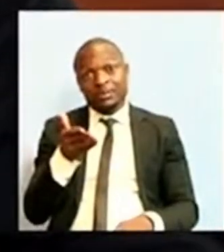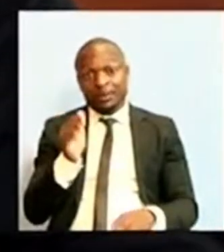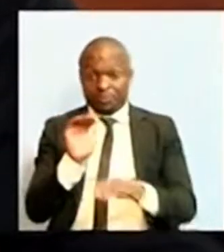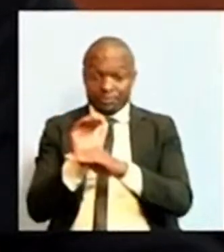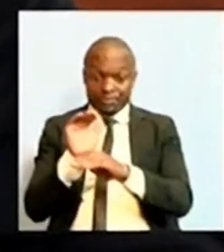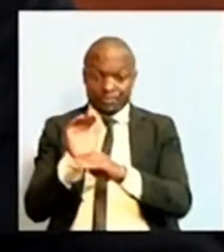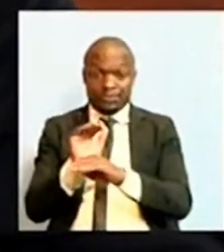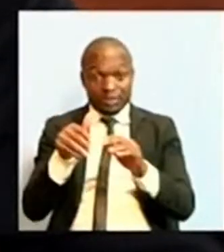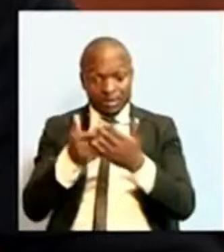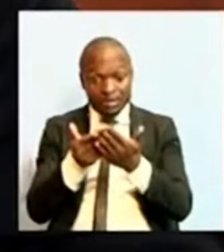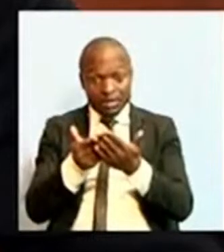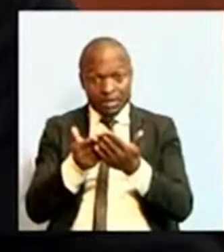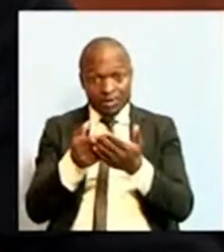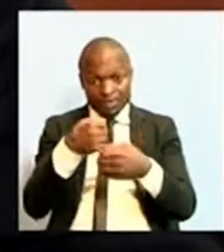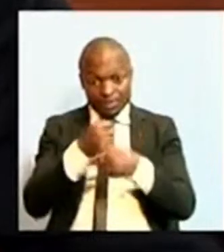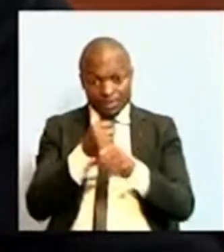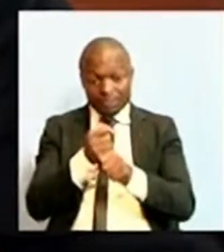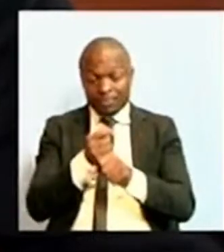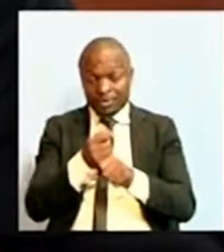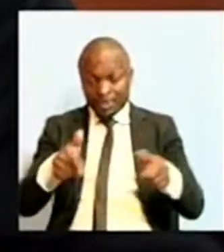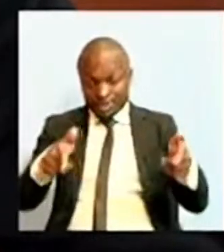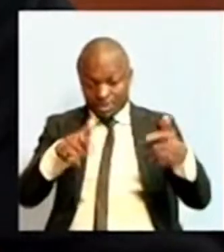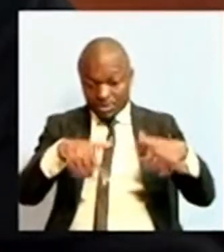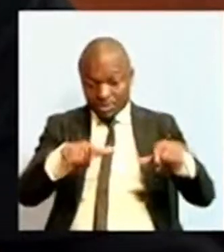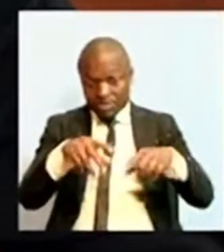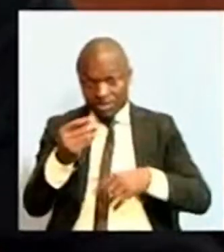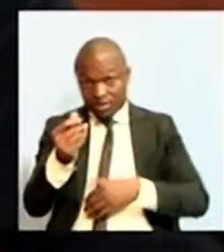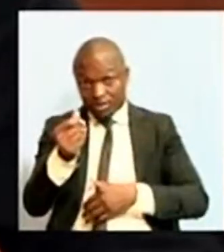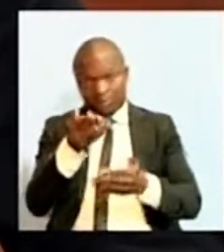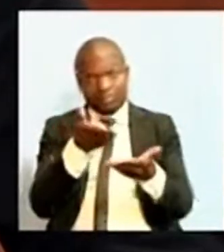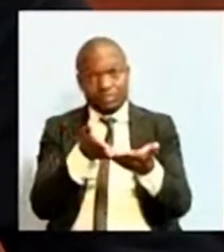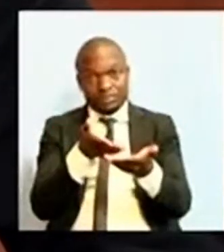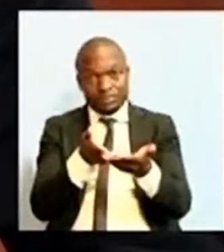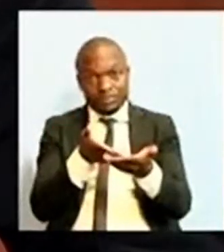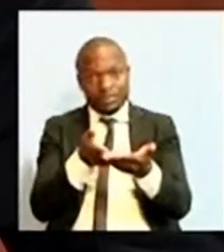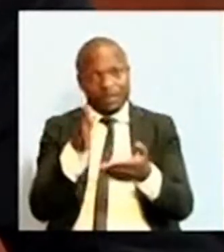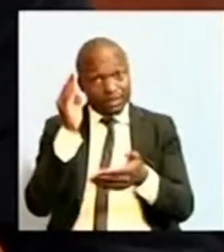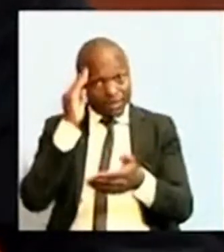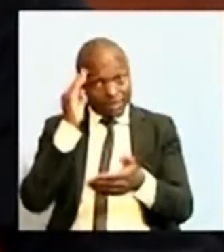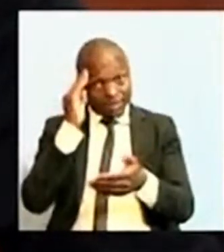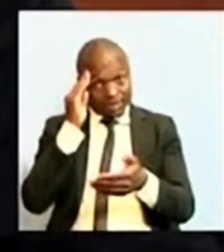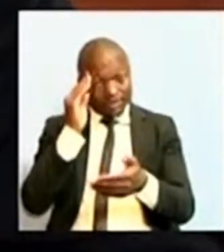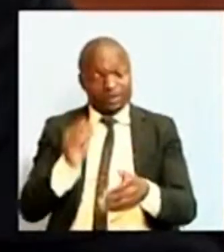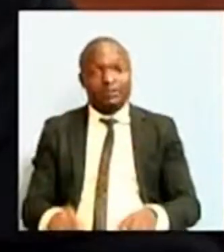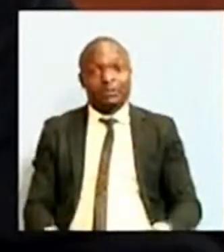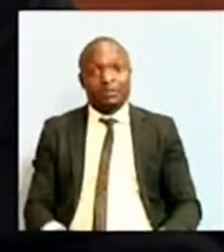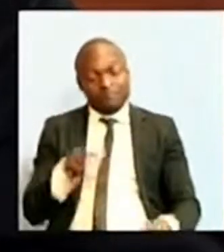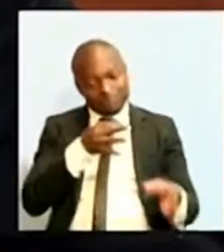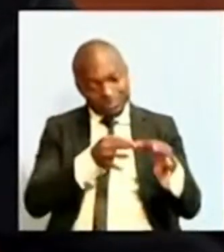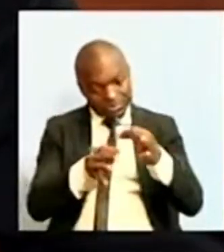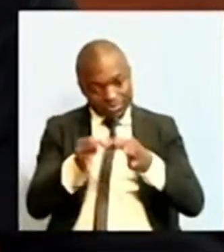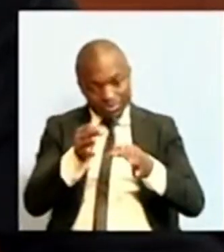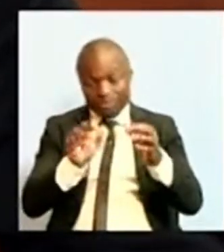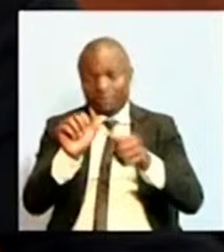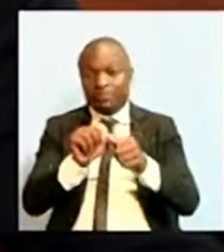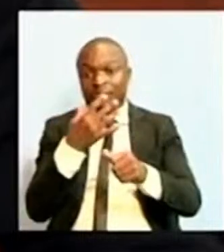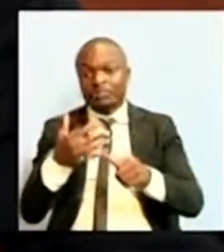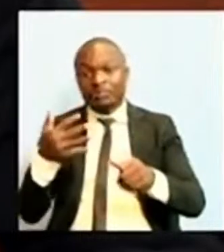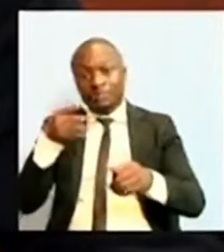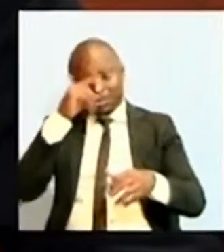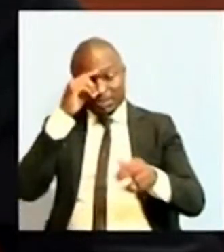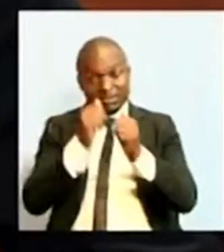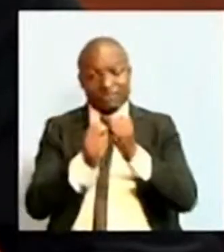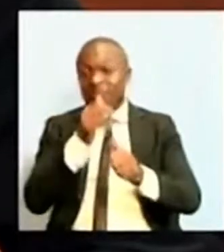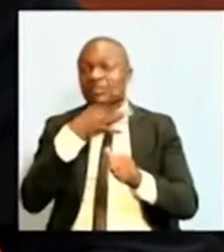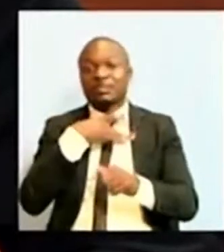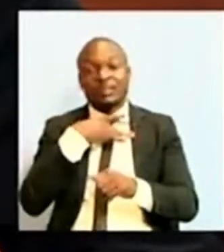your local revenues was here. I know that you've lumped everything, because we would have liked